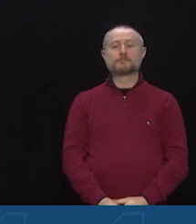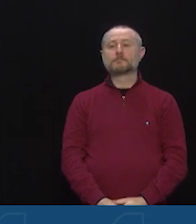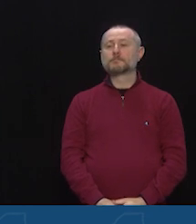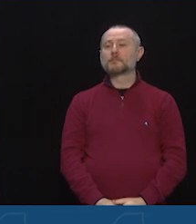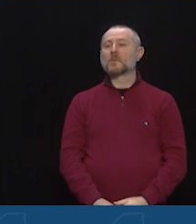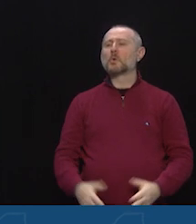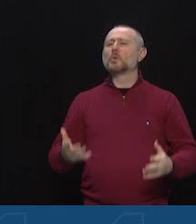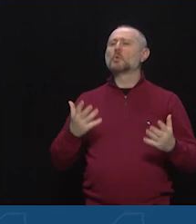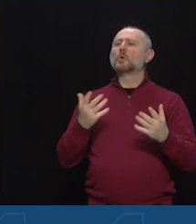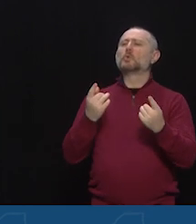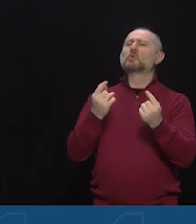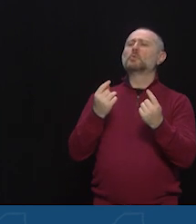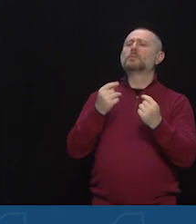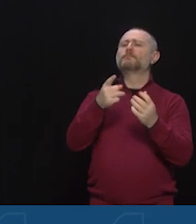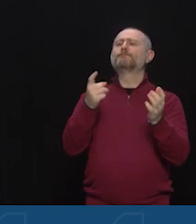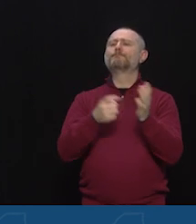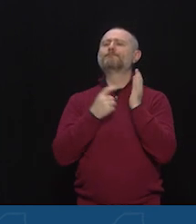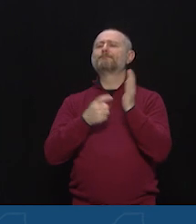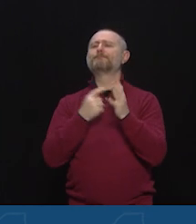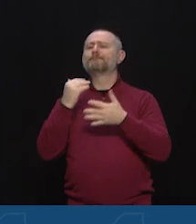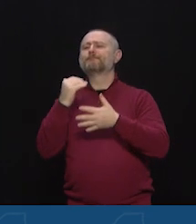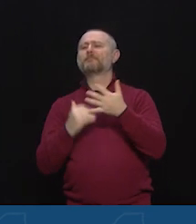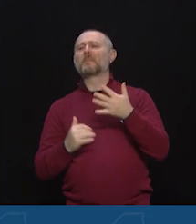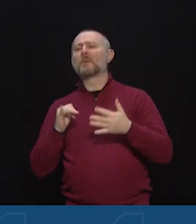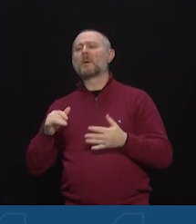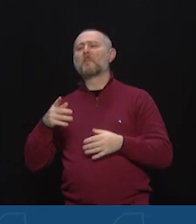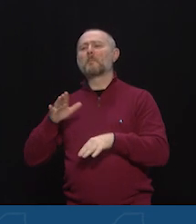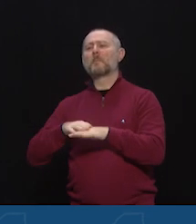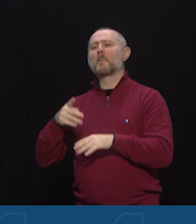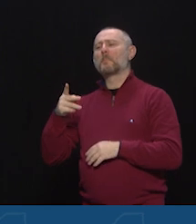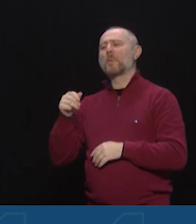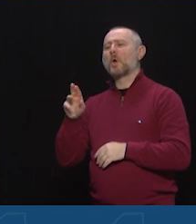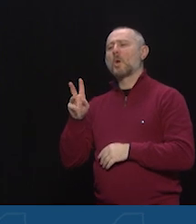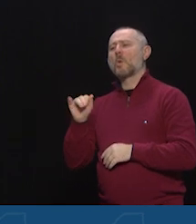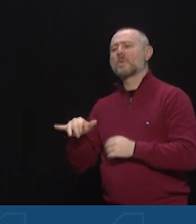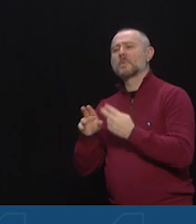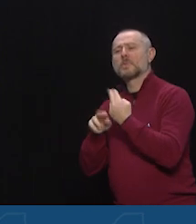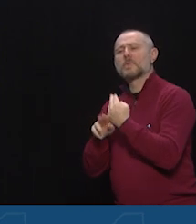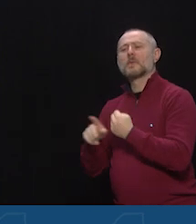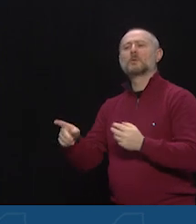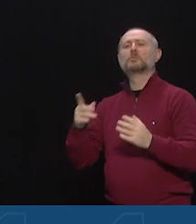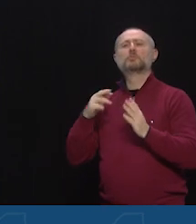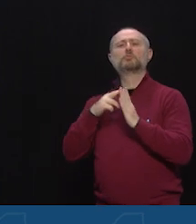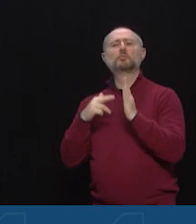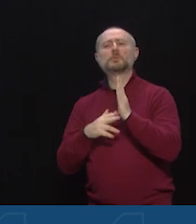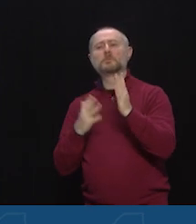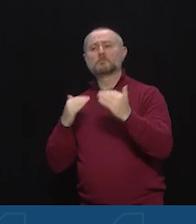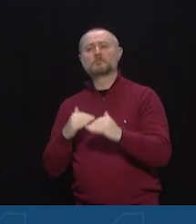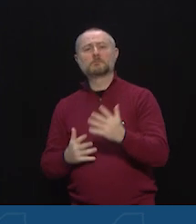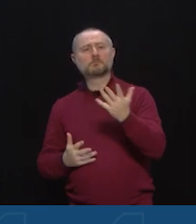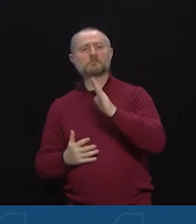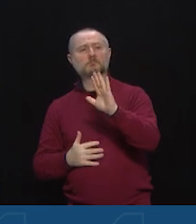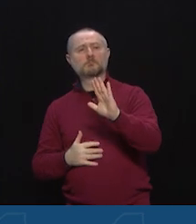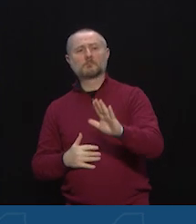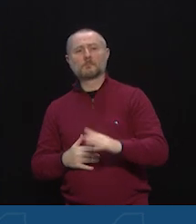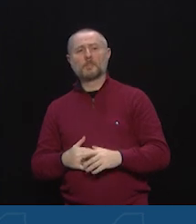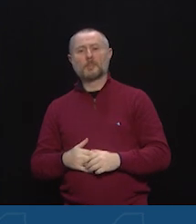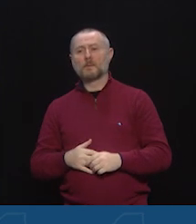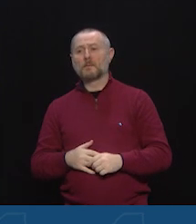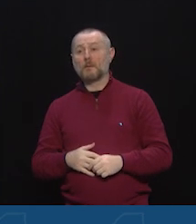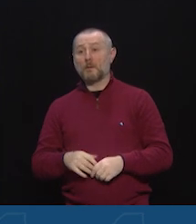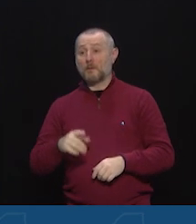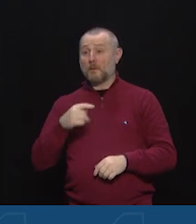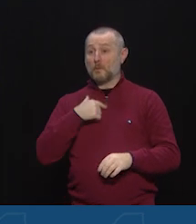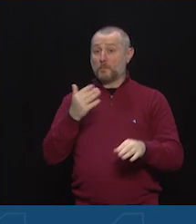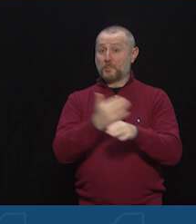protocols to shut down some of the parkways and the LIE? What would How we're going to shut them down. And also, even before you shut them